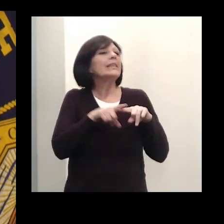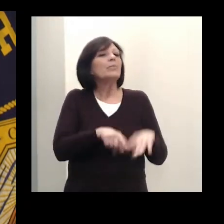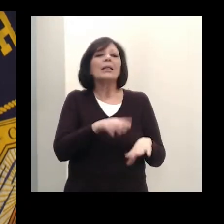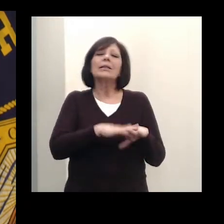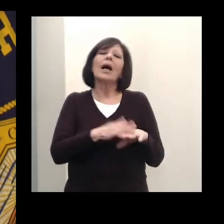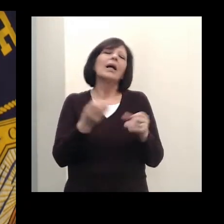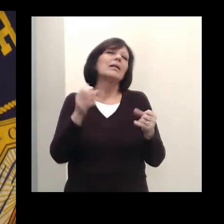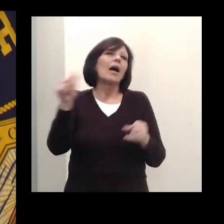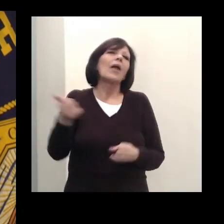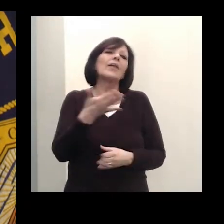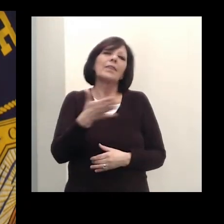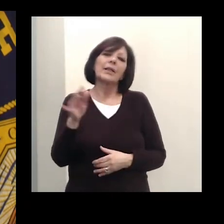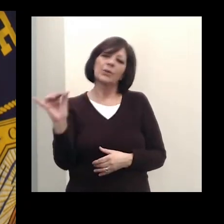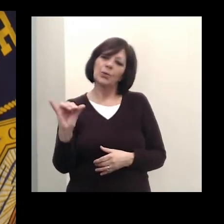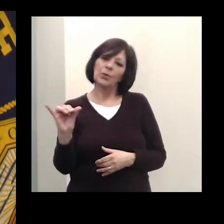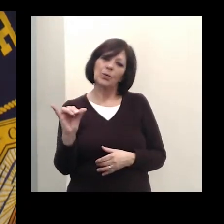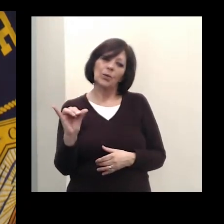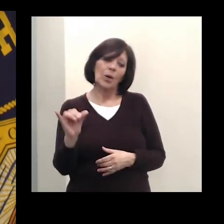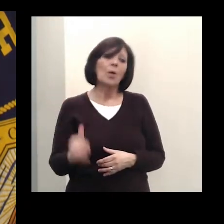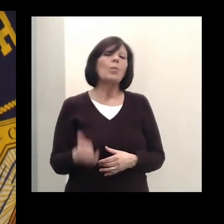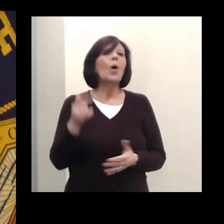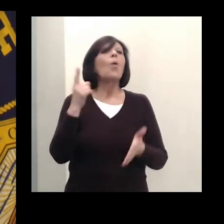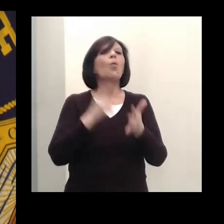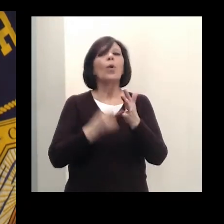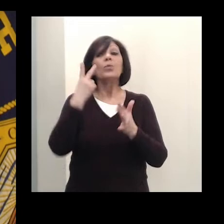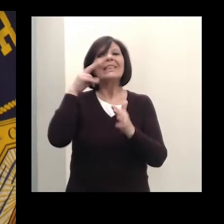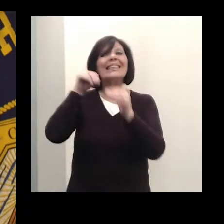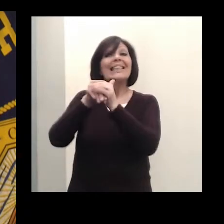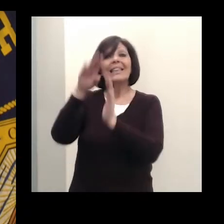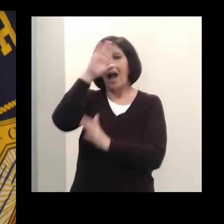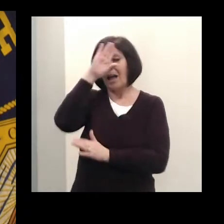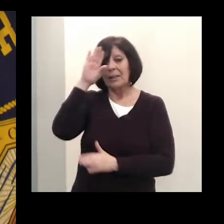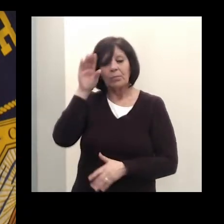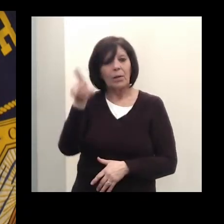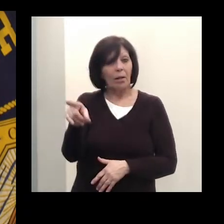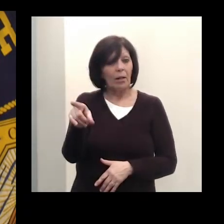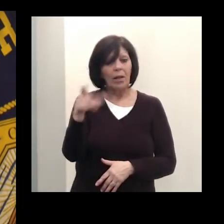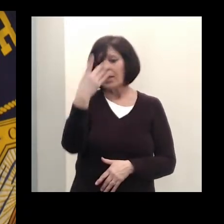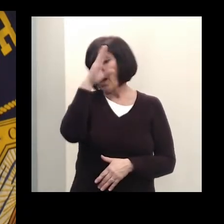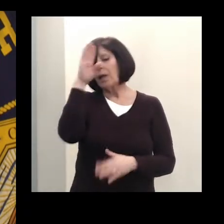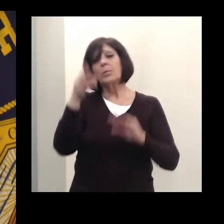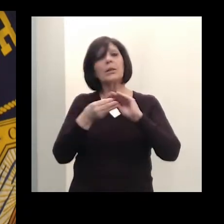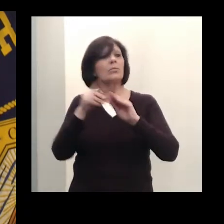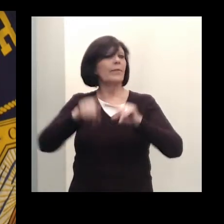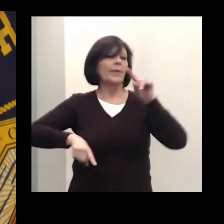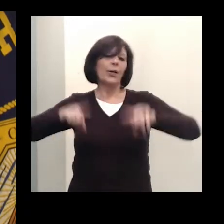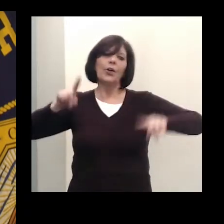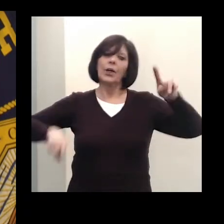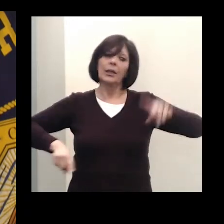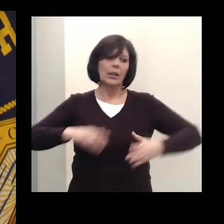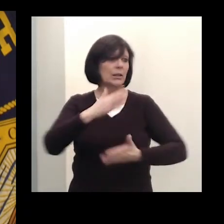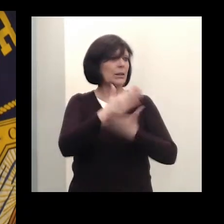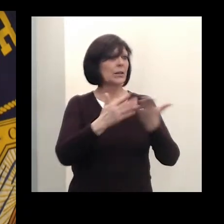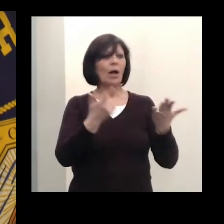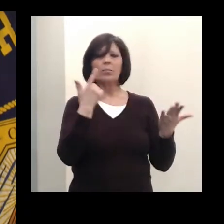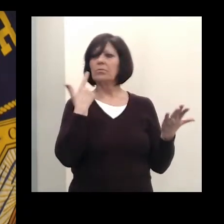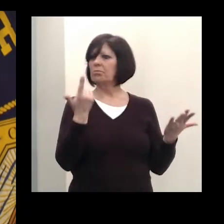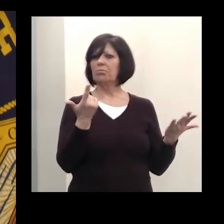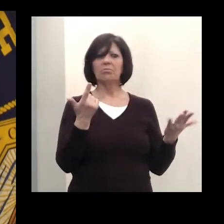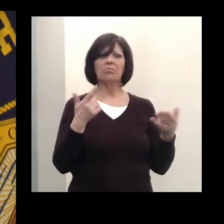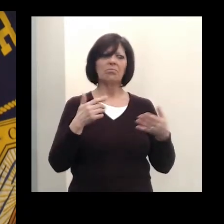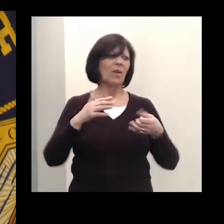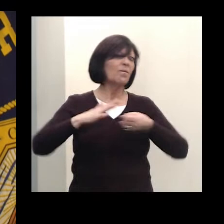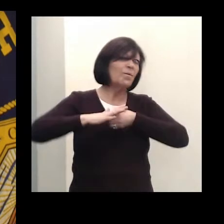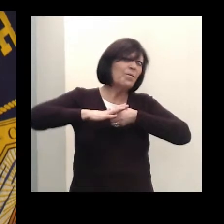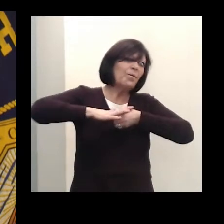factors, primarily what we're seeing in the hospitals. And the hospital numbers vary. There are some hospitals that have every bed, acute care bed, full, and